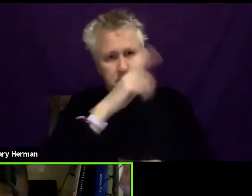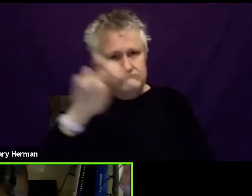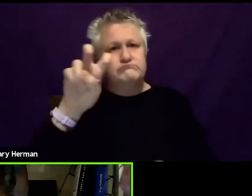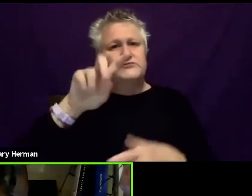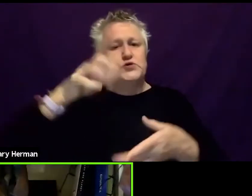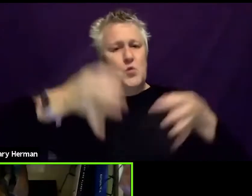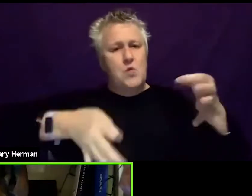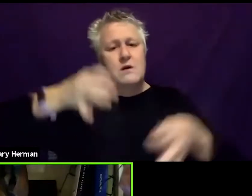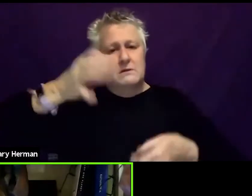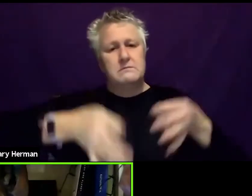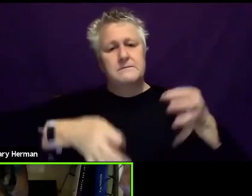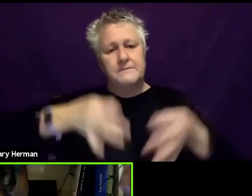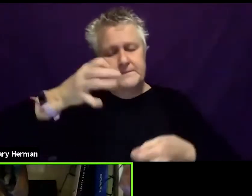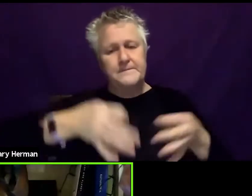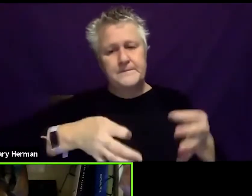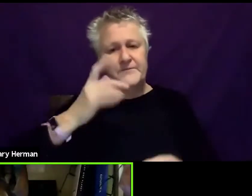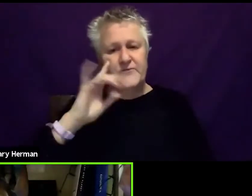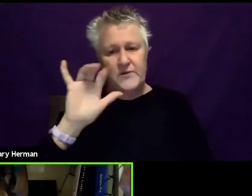off.